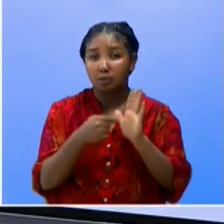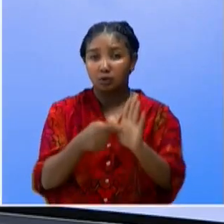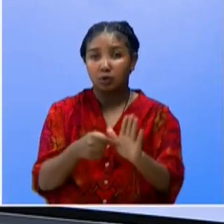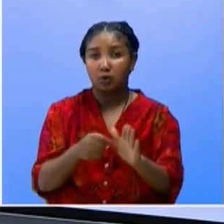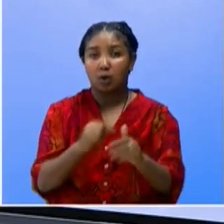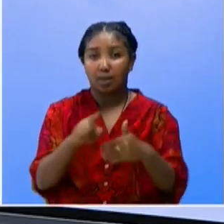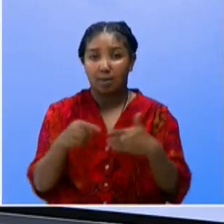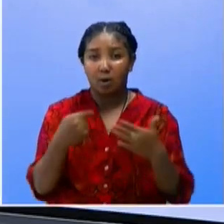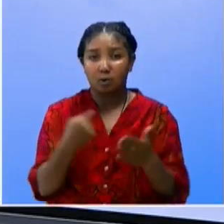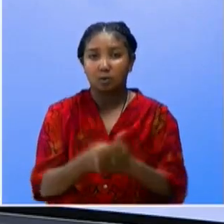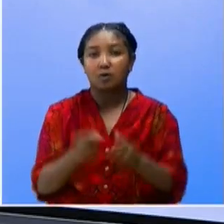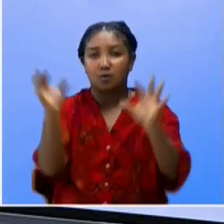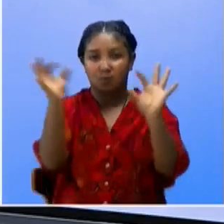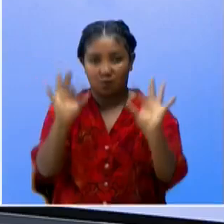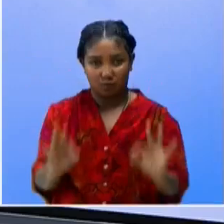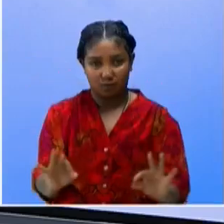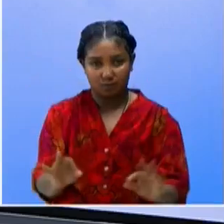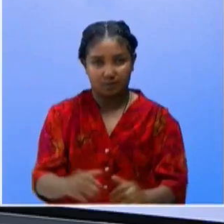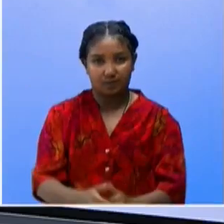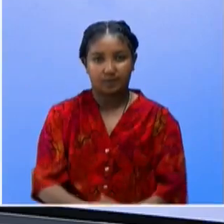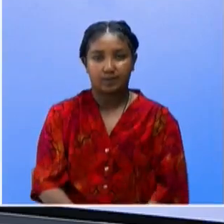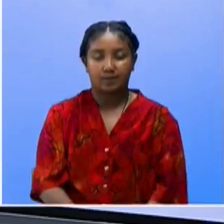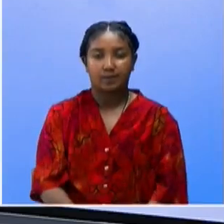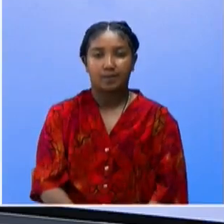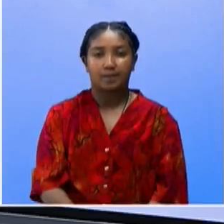about the form.